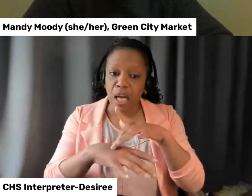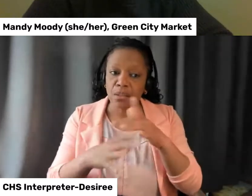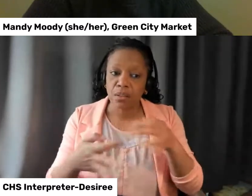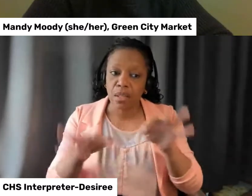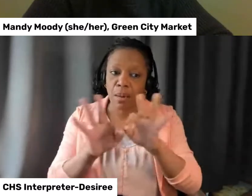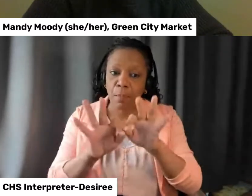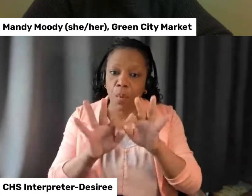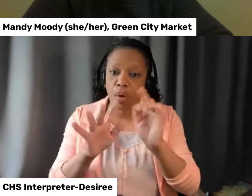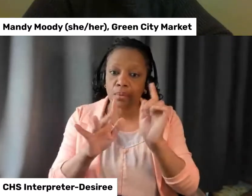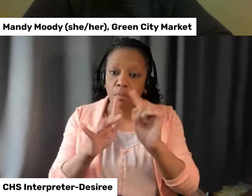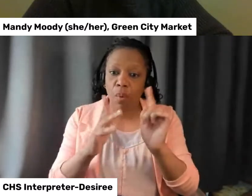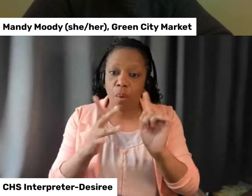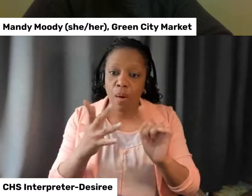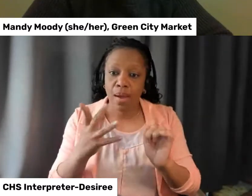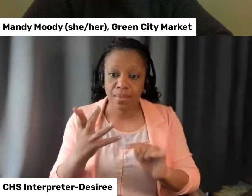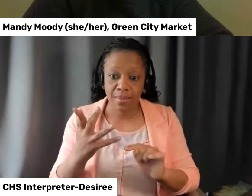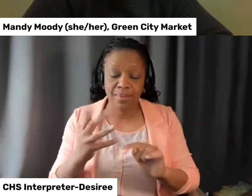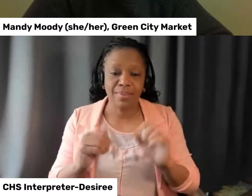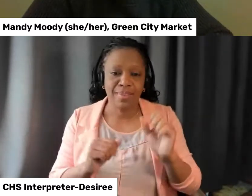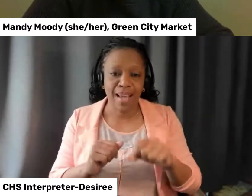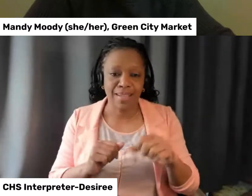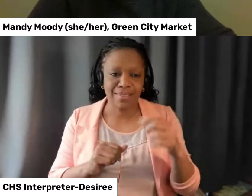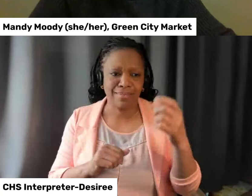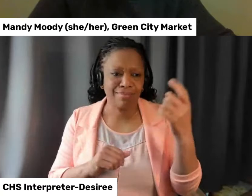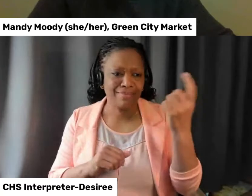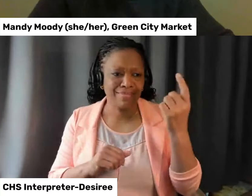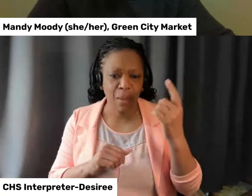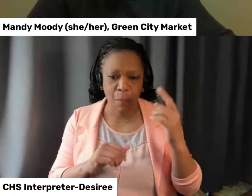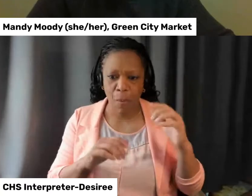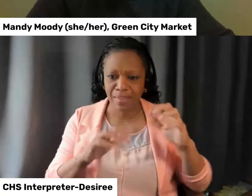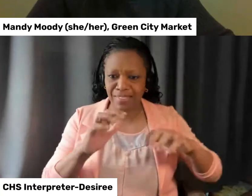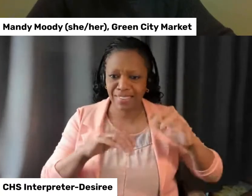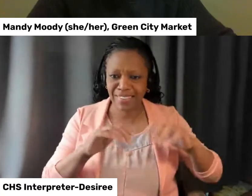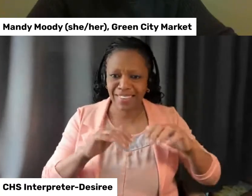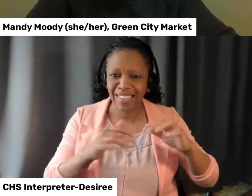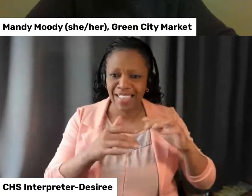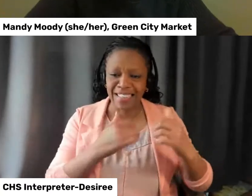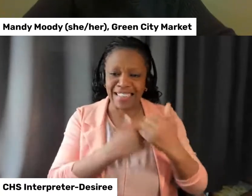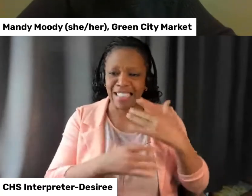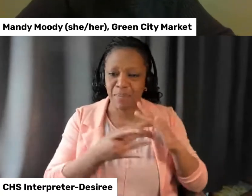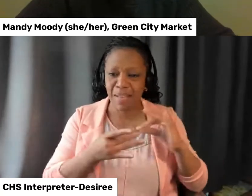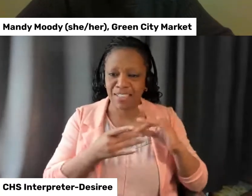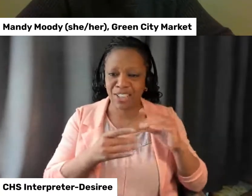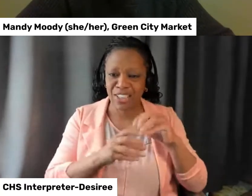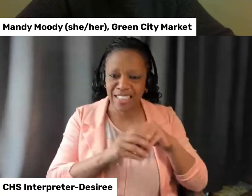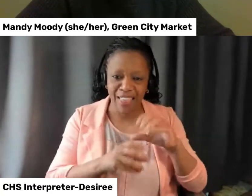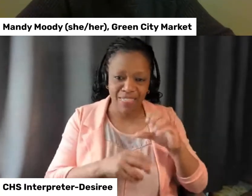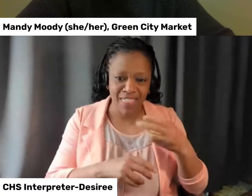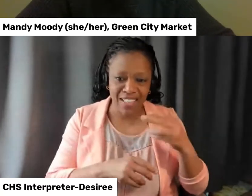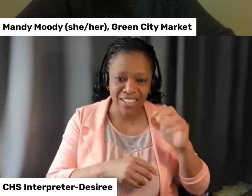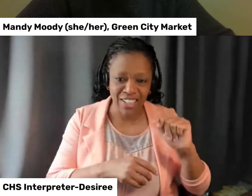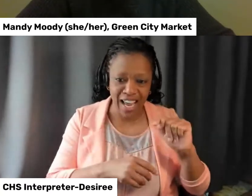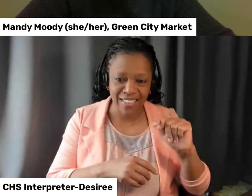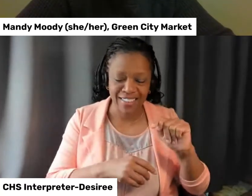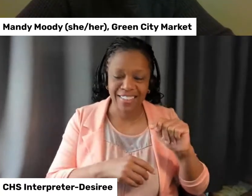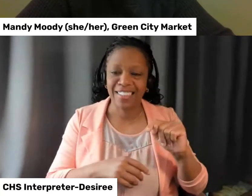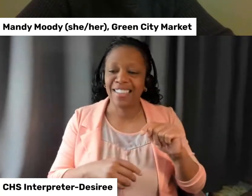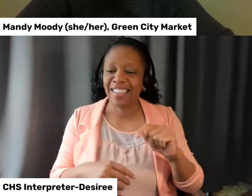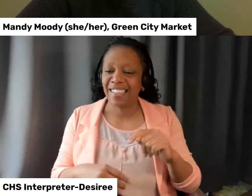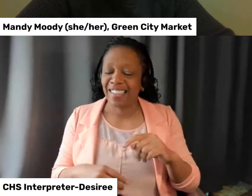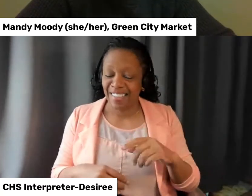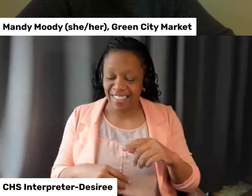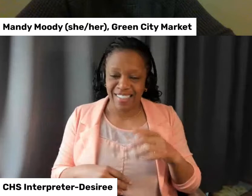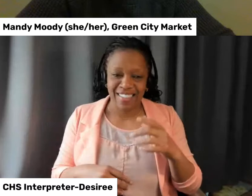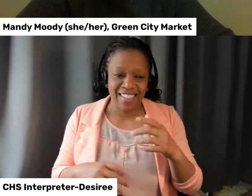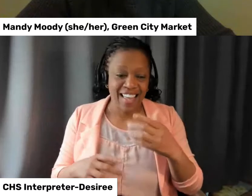getting shout outs in the chat over here. So I want to recognize everyone that is recognizing me, and some of